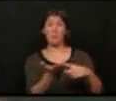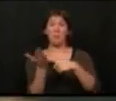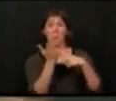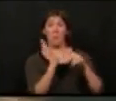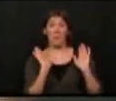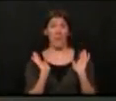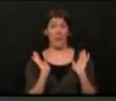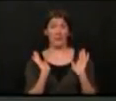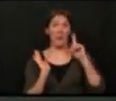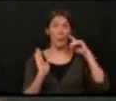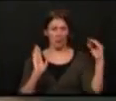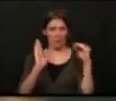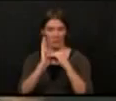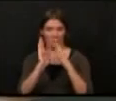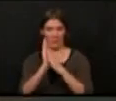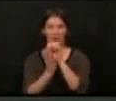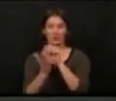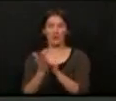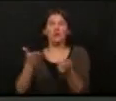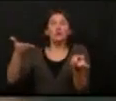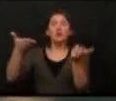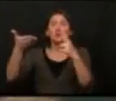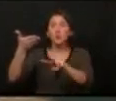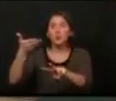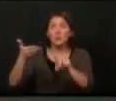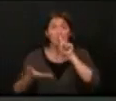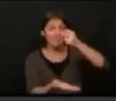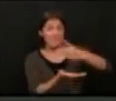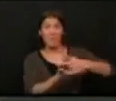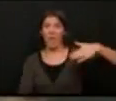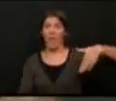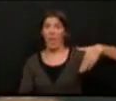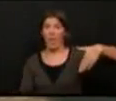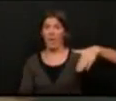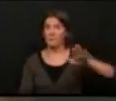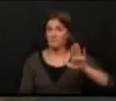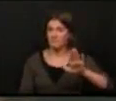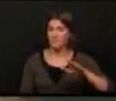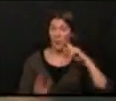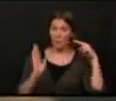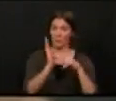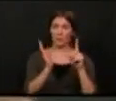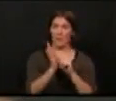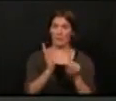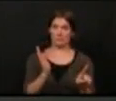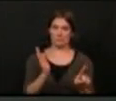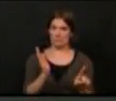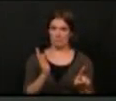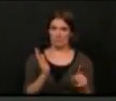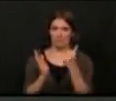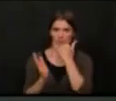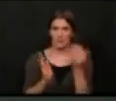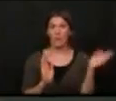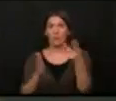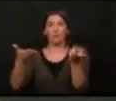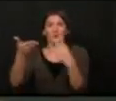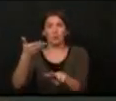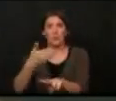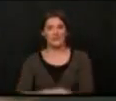that's going to be on the select board agenda 2 weeks from tonight, and so we'll hear about that in more detail 2 weeks from now.